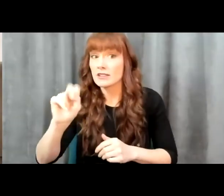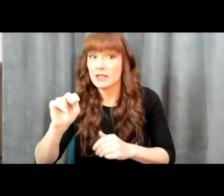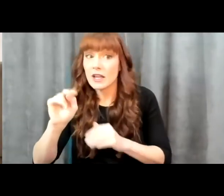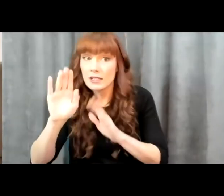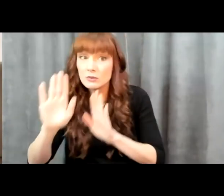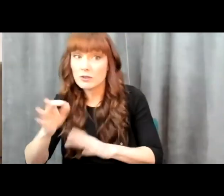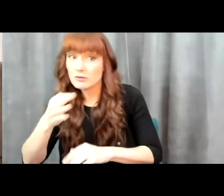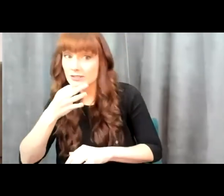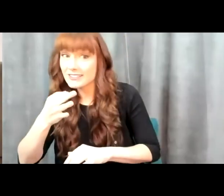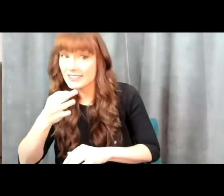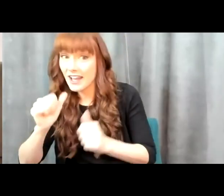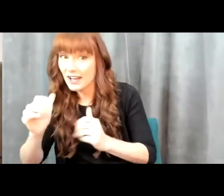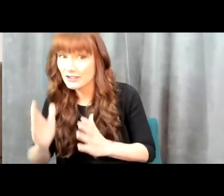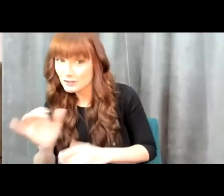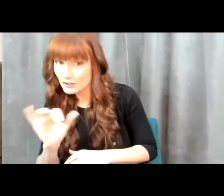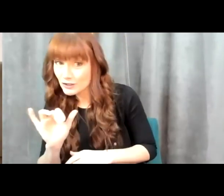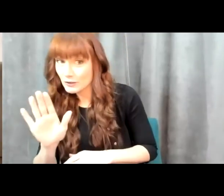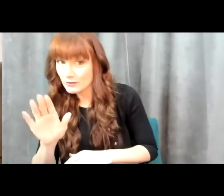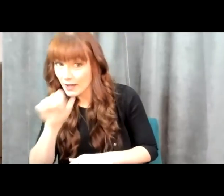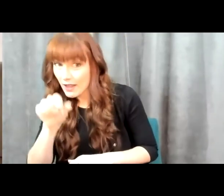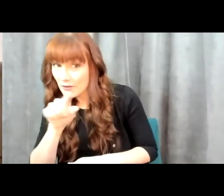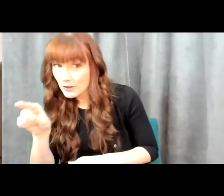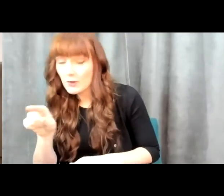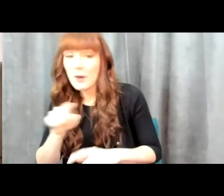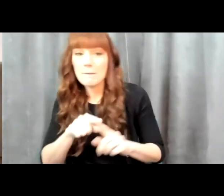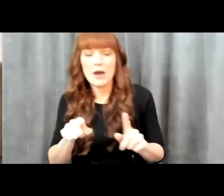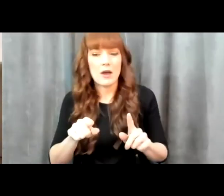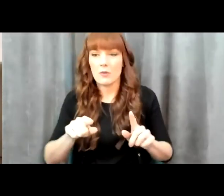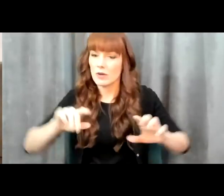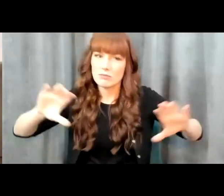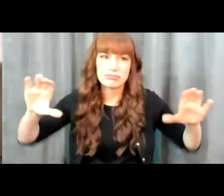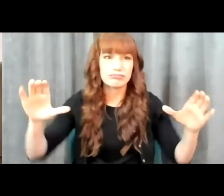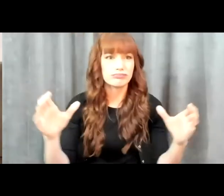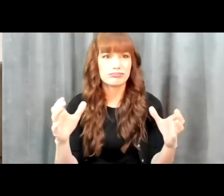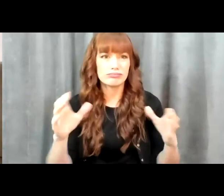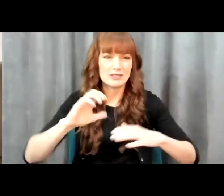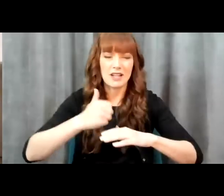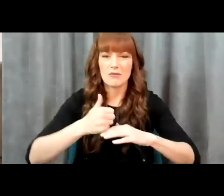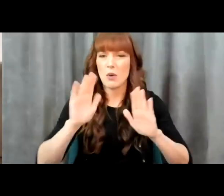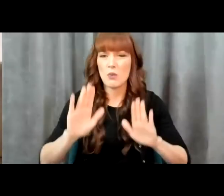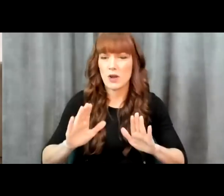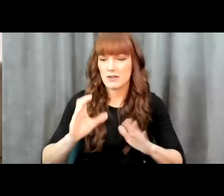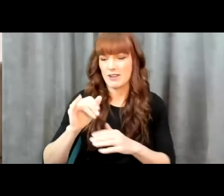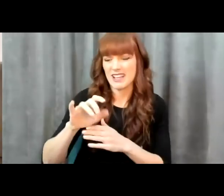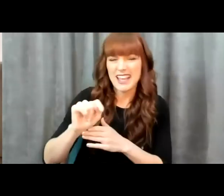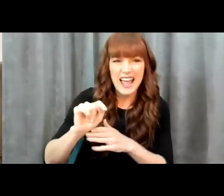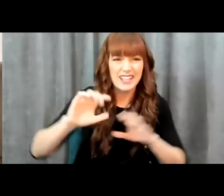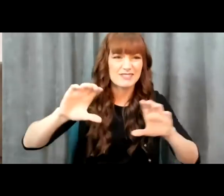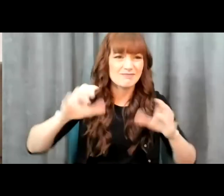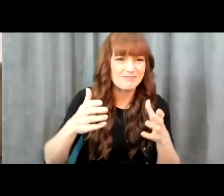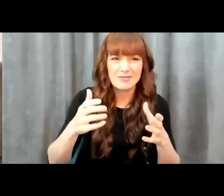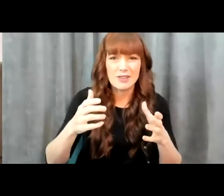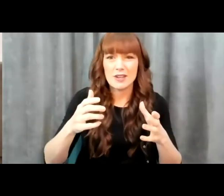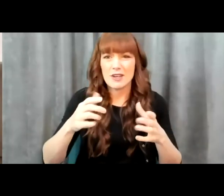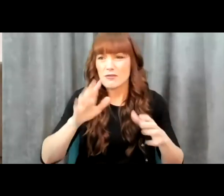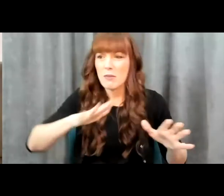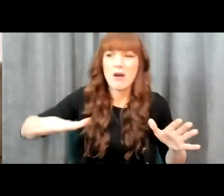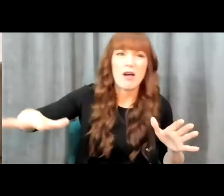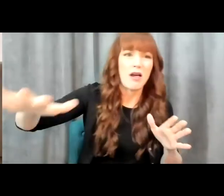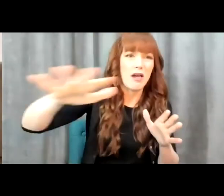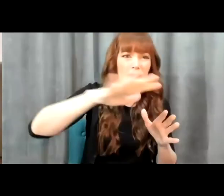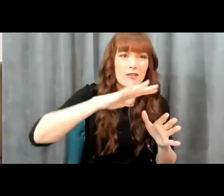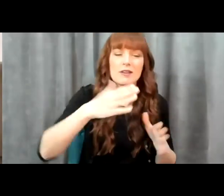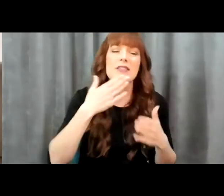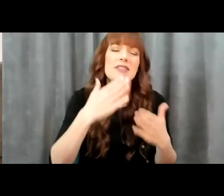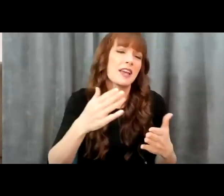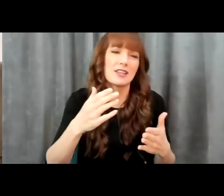me wrong. I love you, Austin actors. But we have assembled a great cast from all over. And thank you, actors. You're